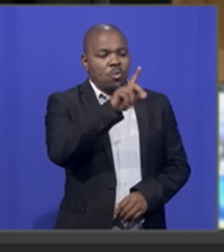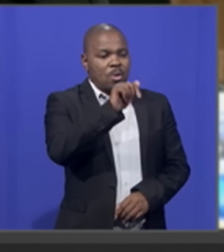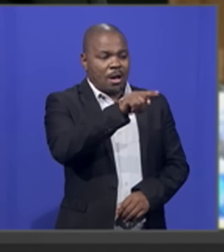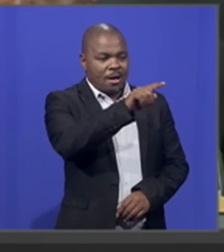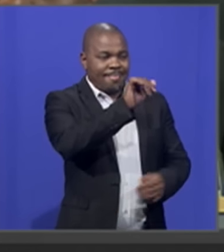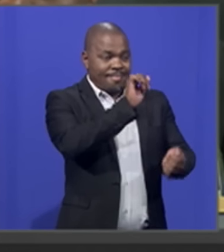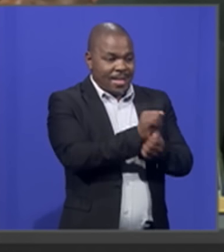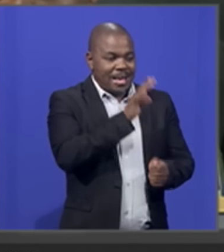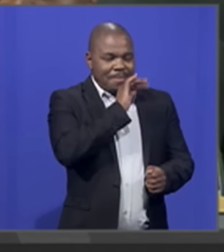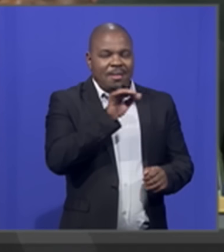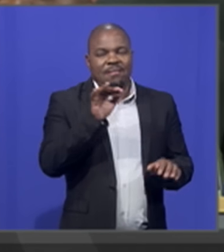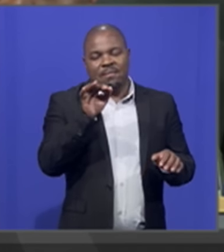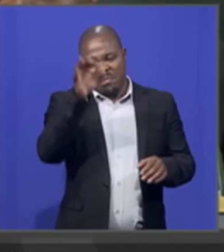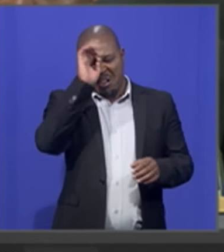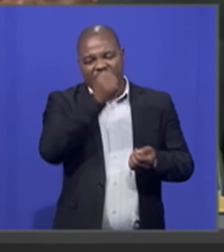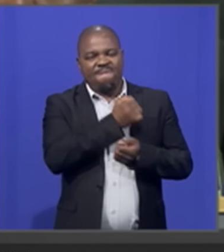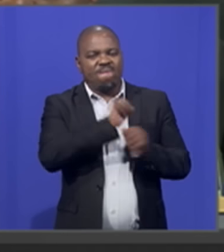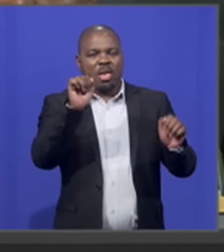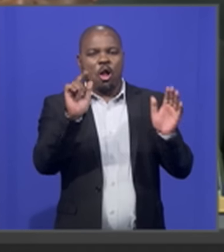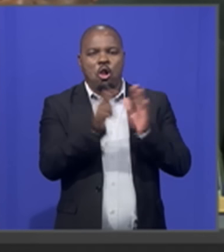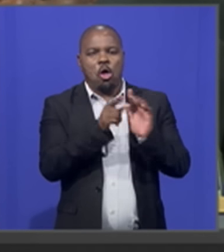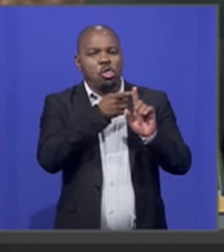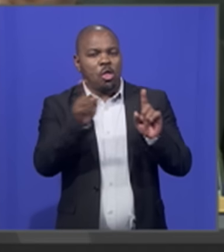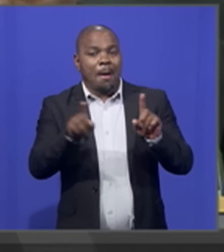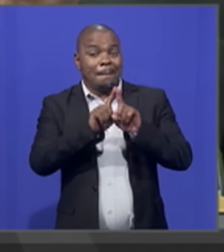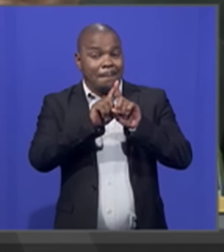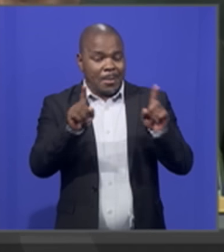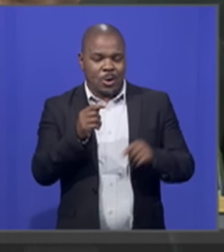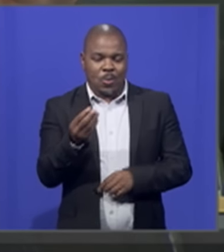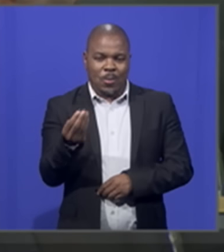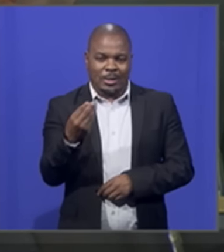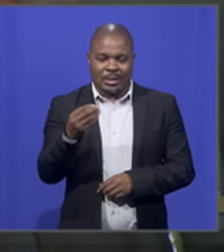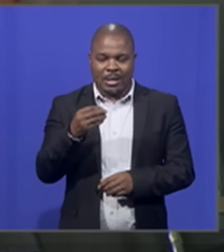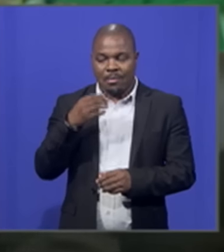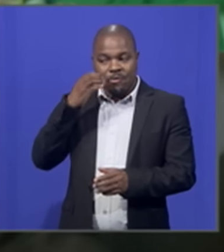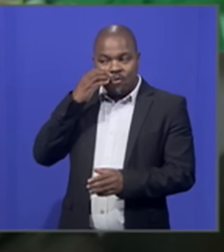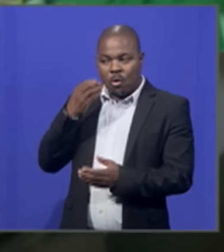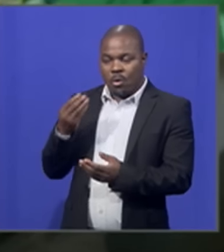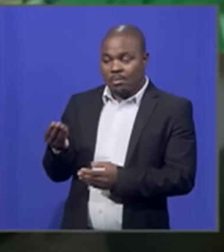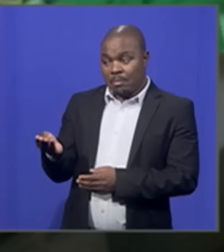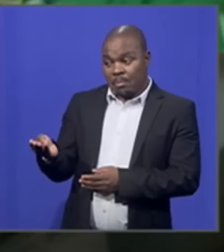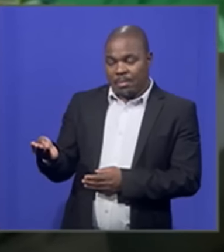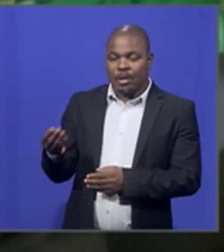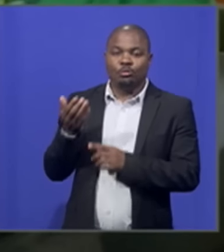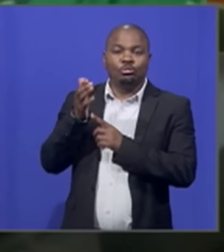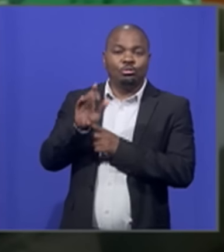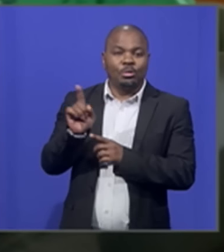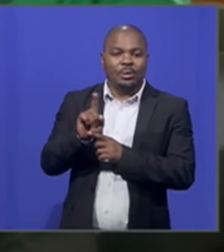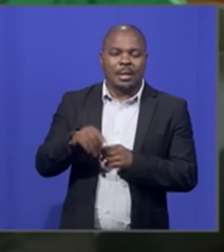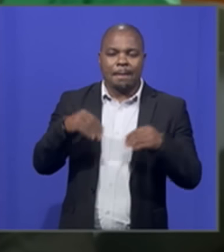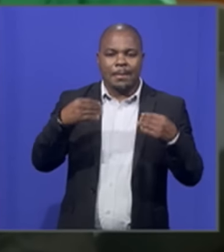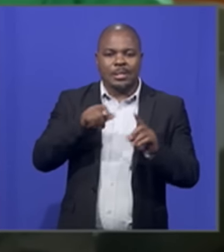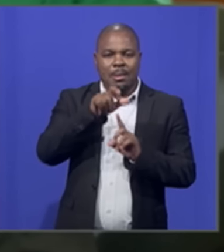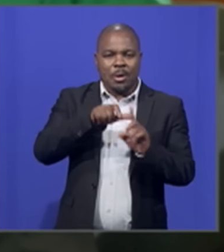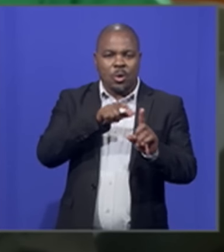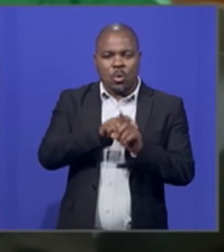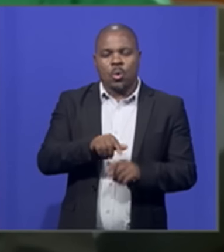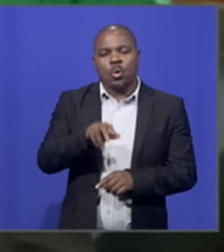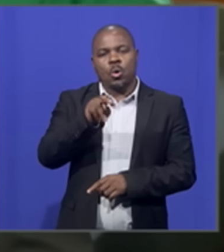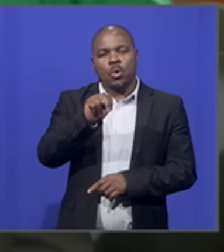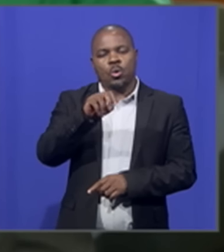ya maatla le ge go le bjalo melaetša ya WhatsApp mogaleng wa Nkosi e laetša gore molli e le go rakgwebo